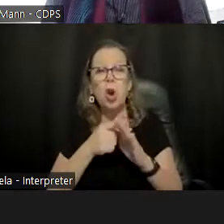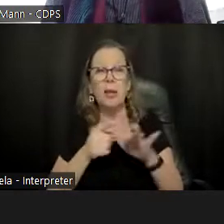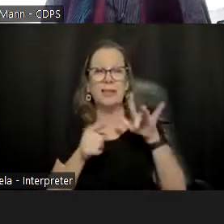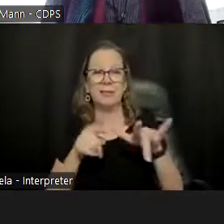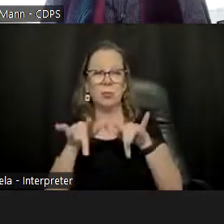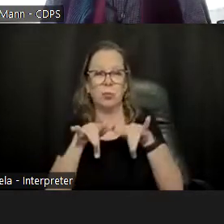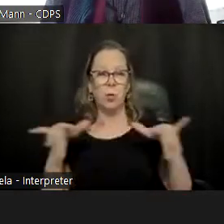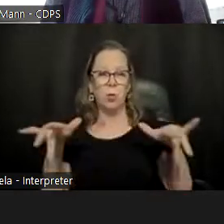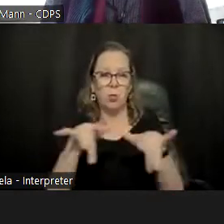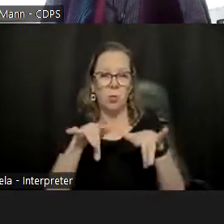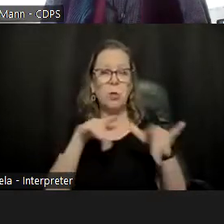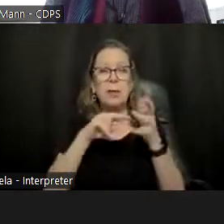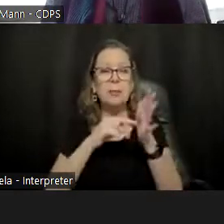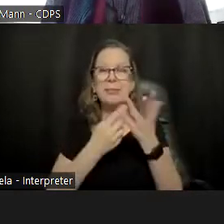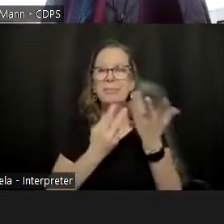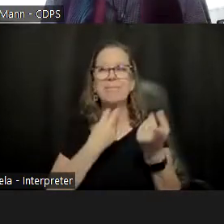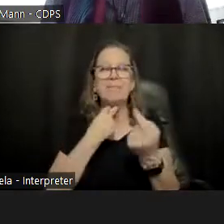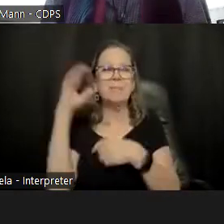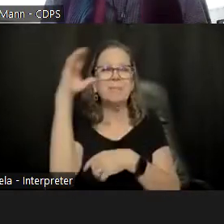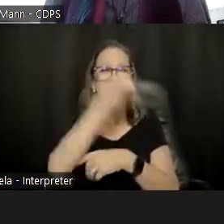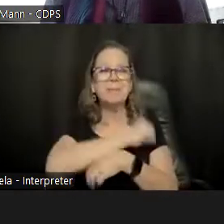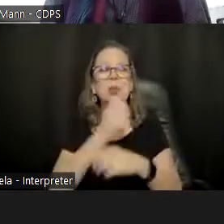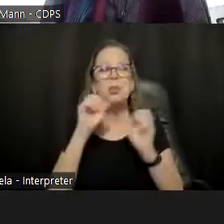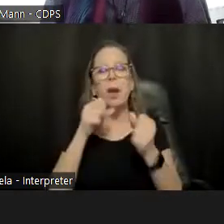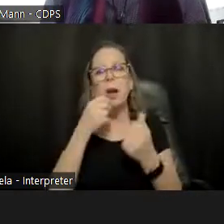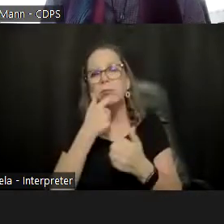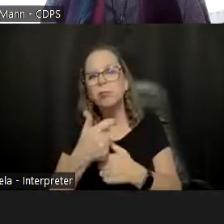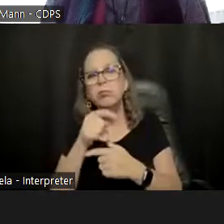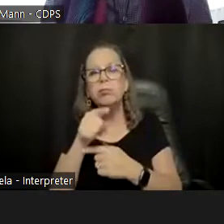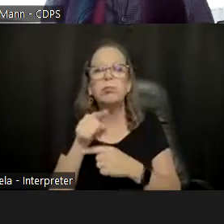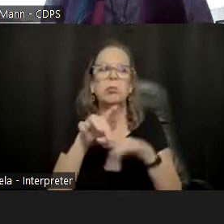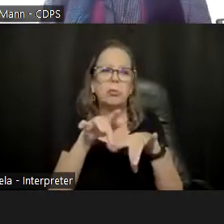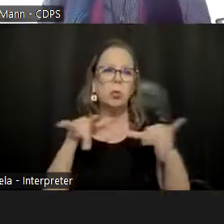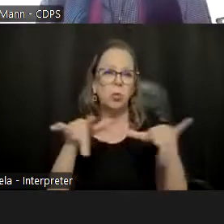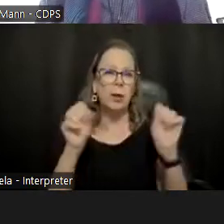it, you'll be able to come back to the recording of it.